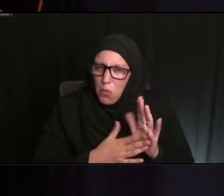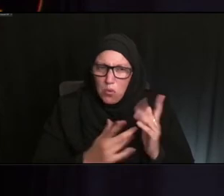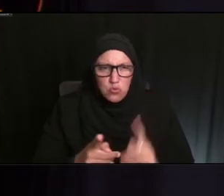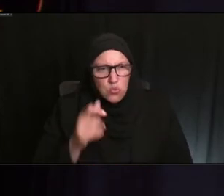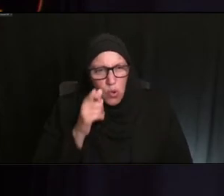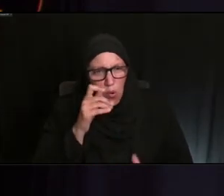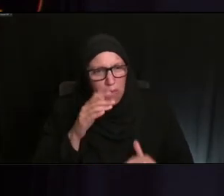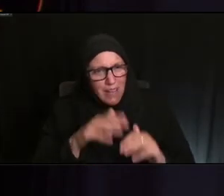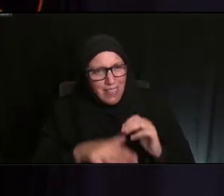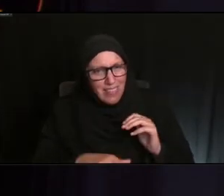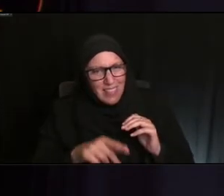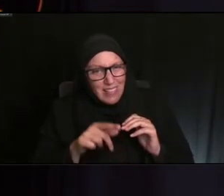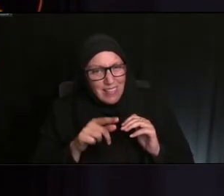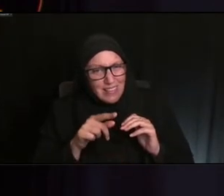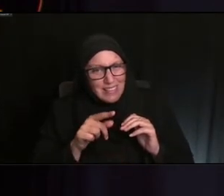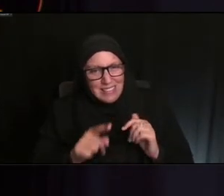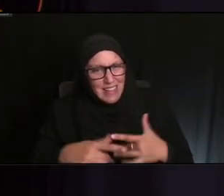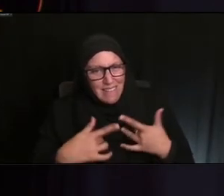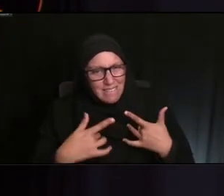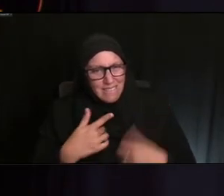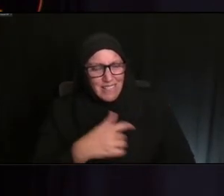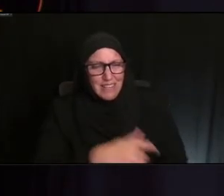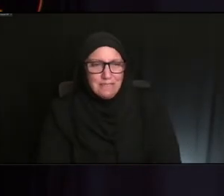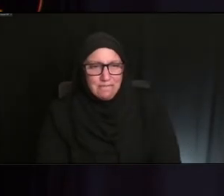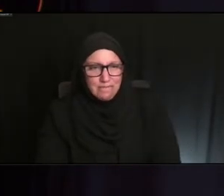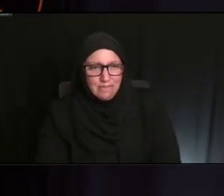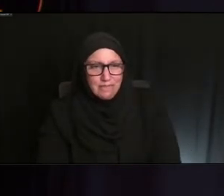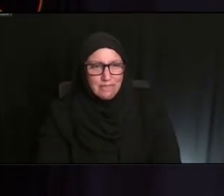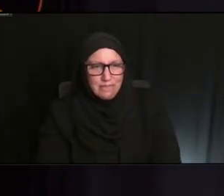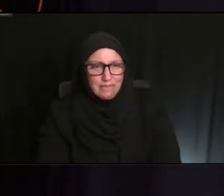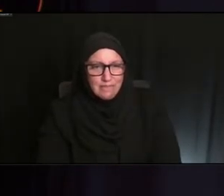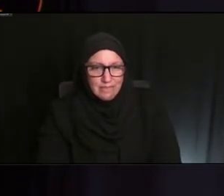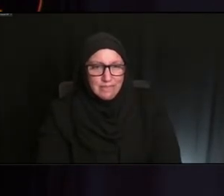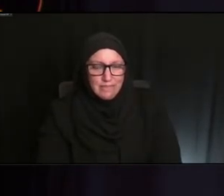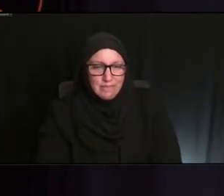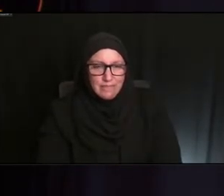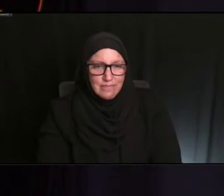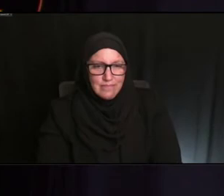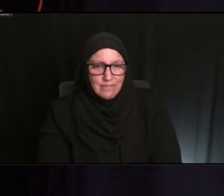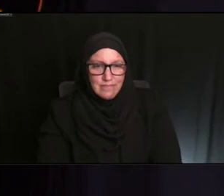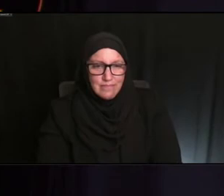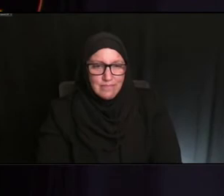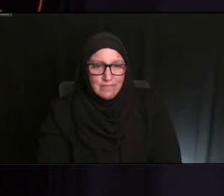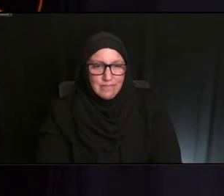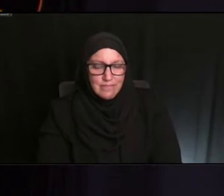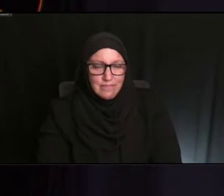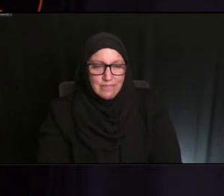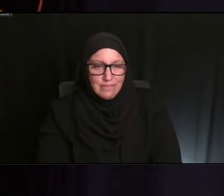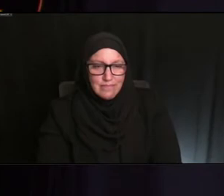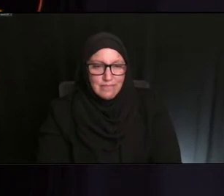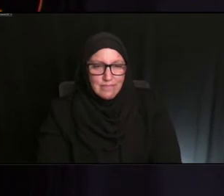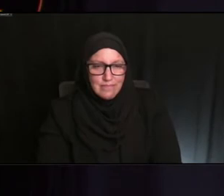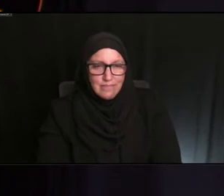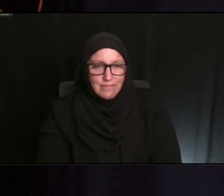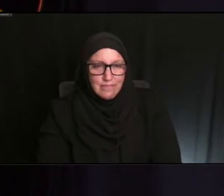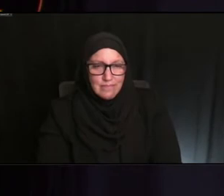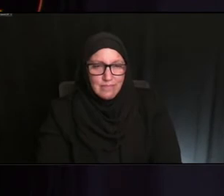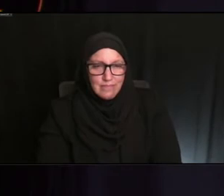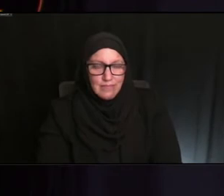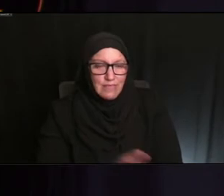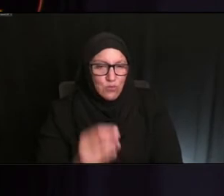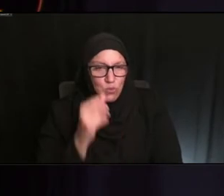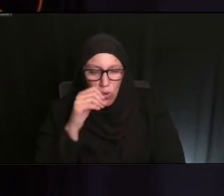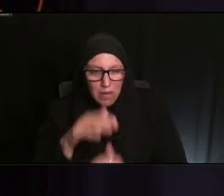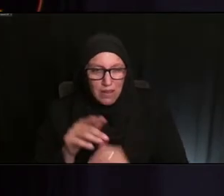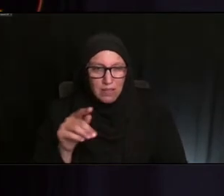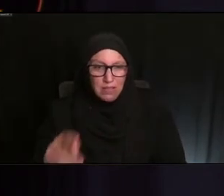Imam al-Sadiq alayhi salam, what do I know about his life? And this is one part of his ma'rifah, knowing him and knowing about him. The second is